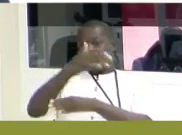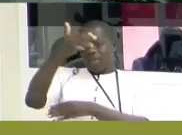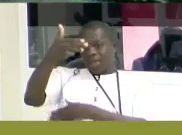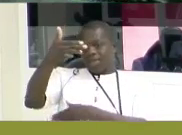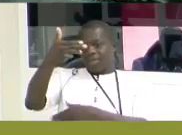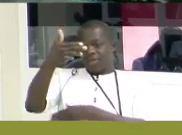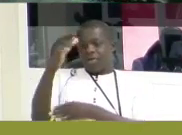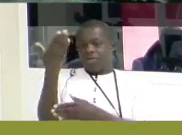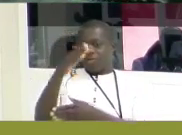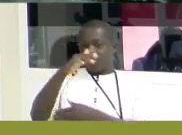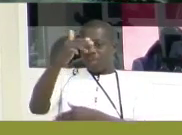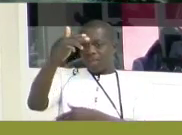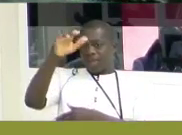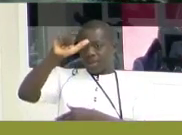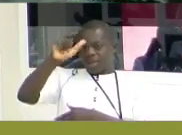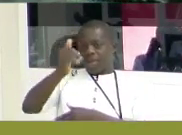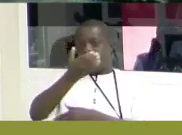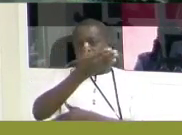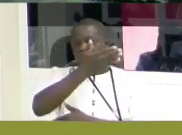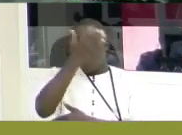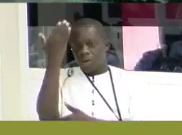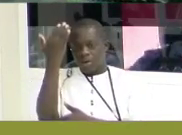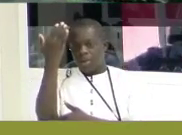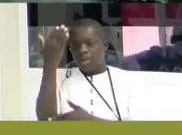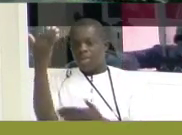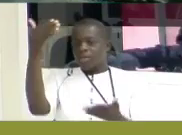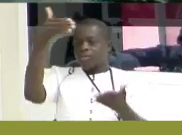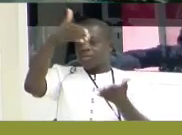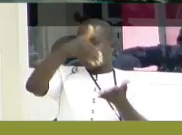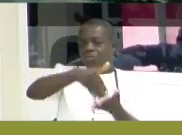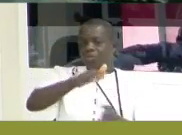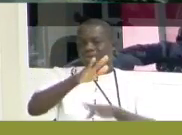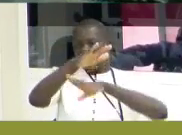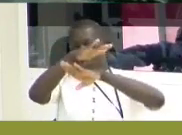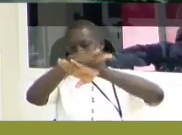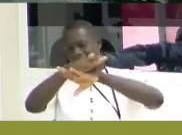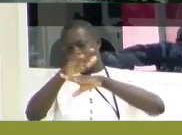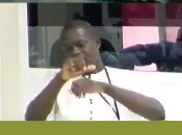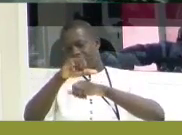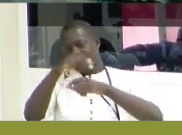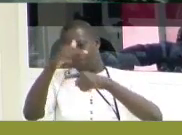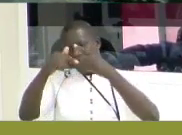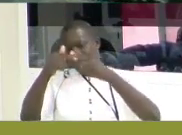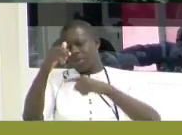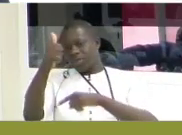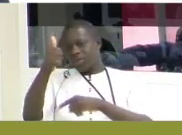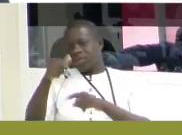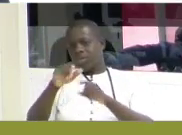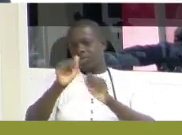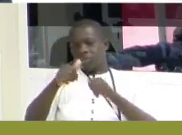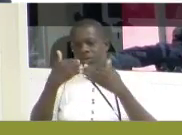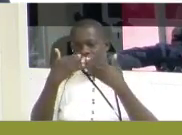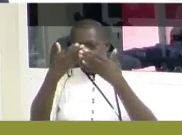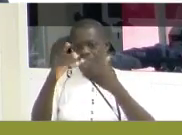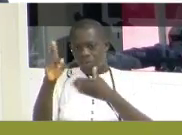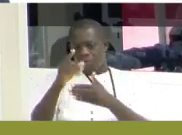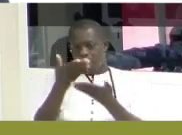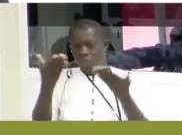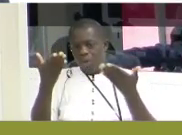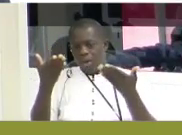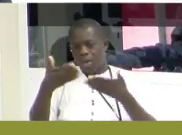time, from 9 a.m. to about after 6, were you told why you were invited? No, none.